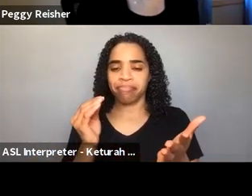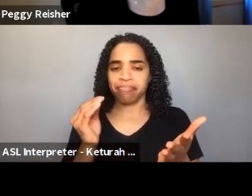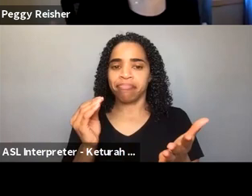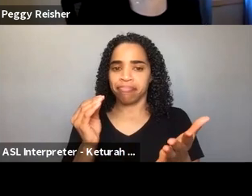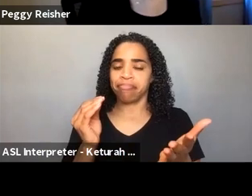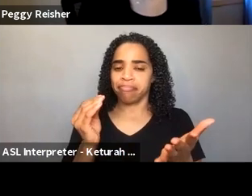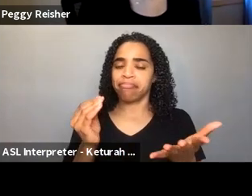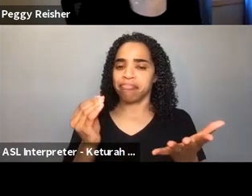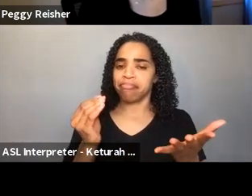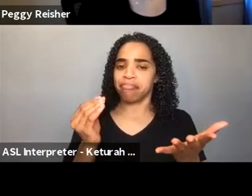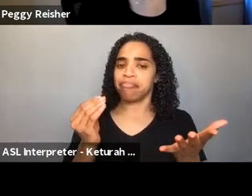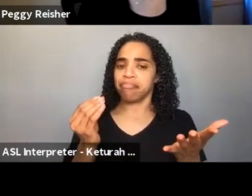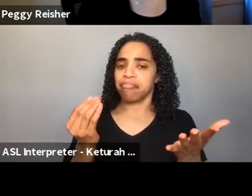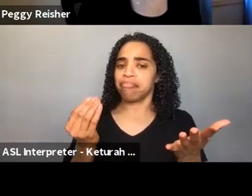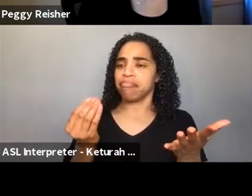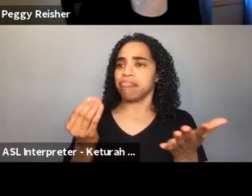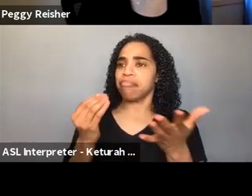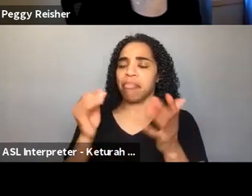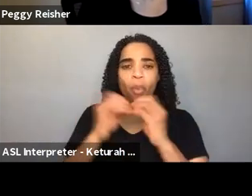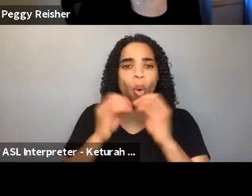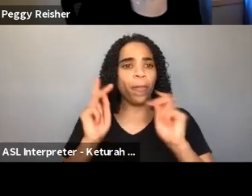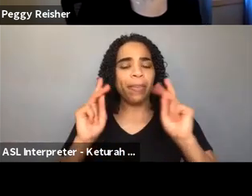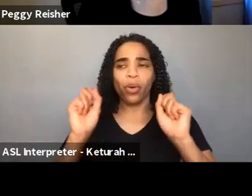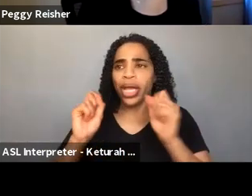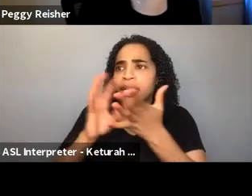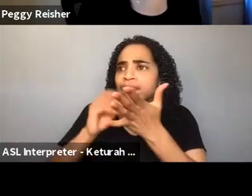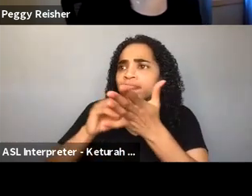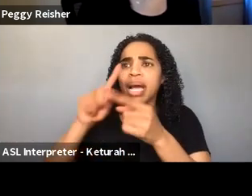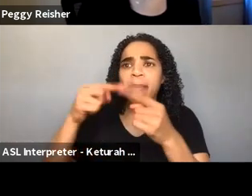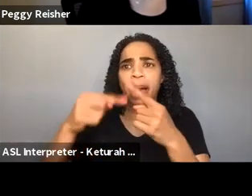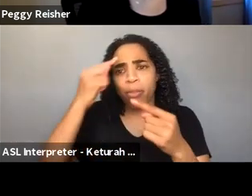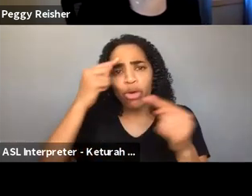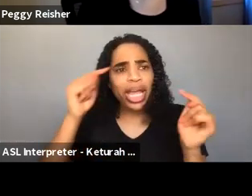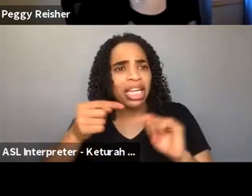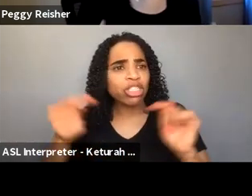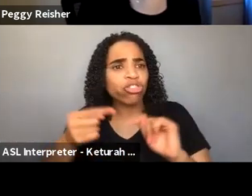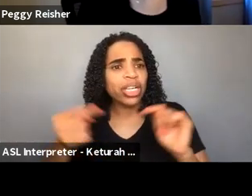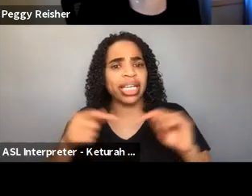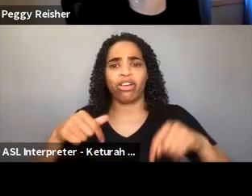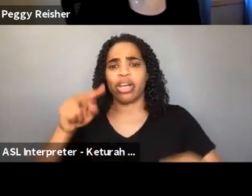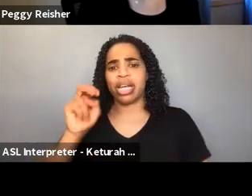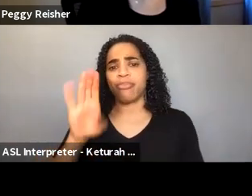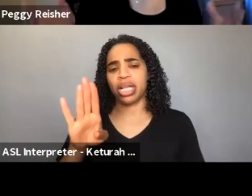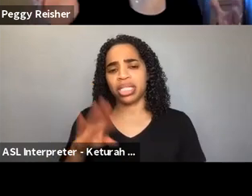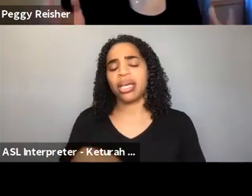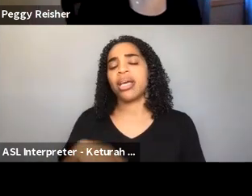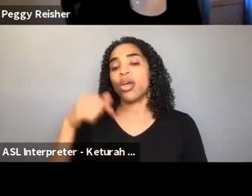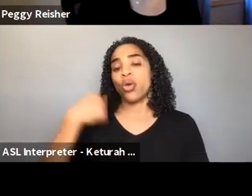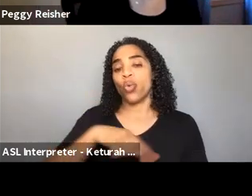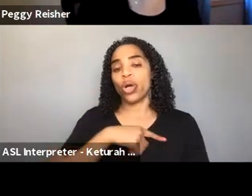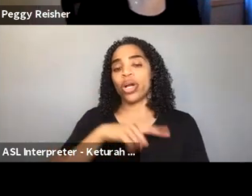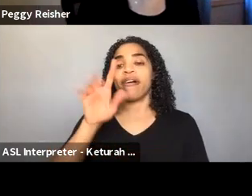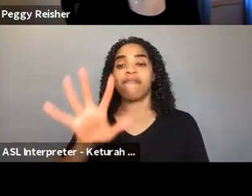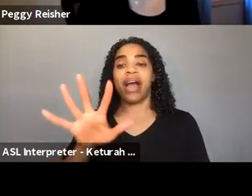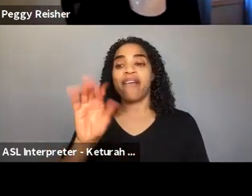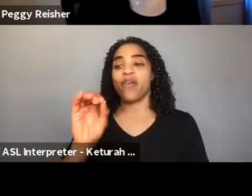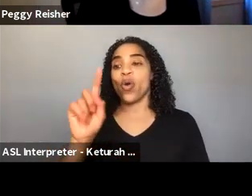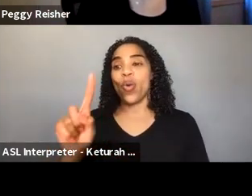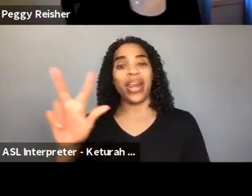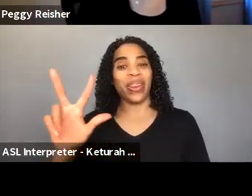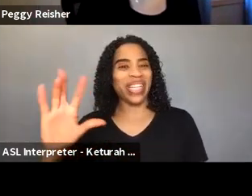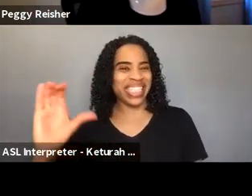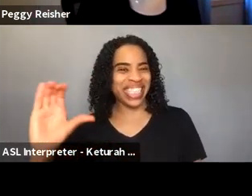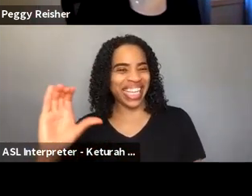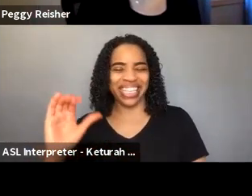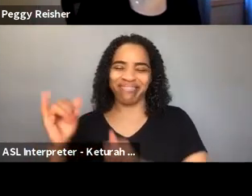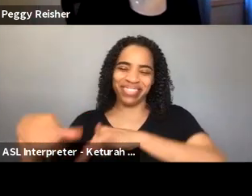knowledge that folks have about Brain Injury Alliance in Nebraska. We are a 501c3, as we all are around the table